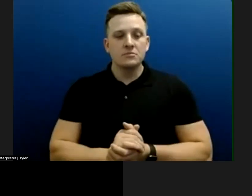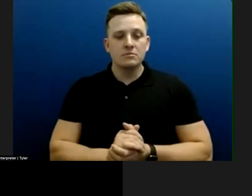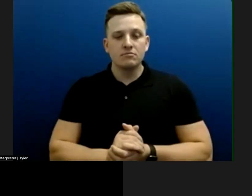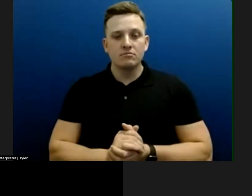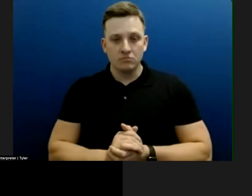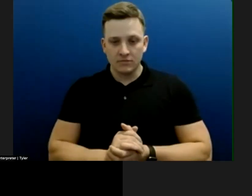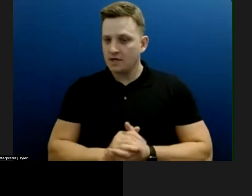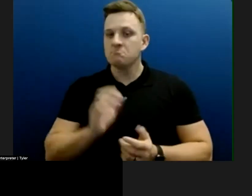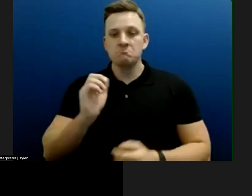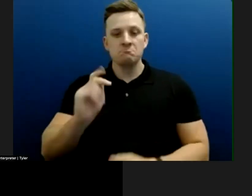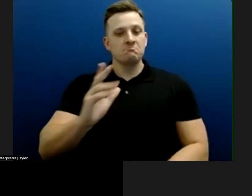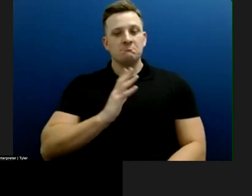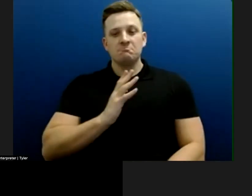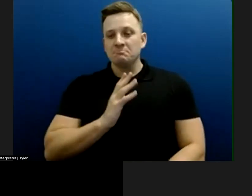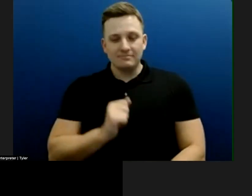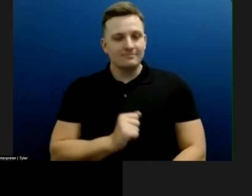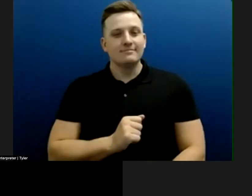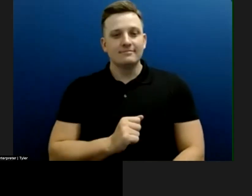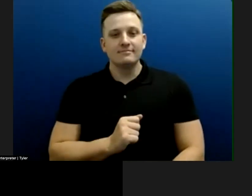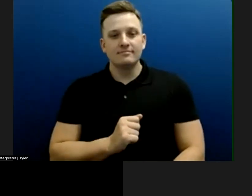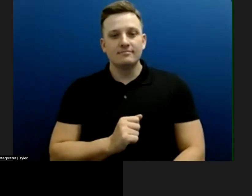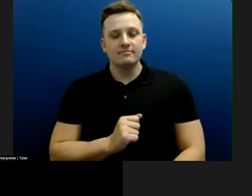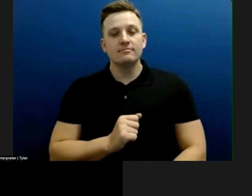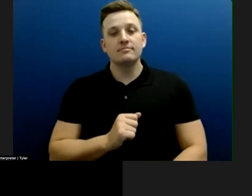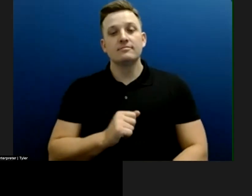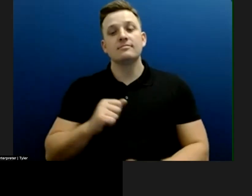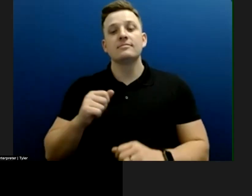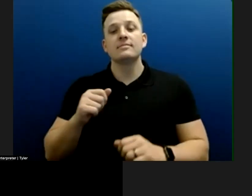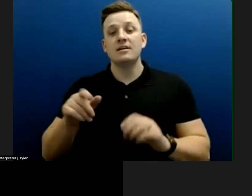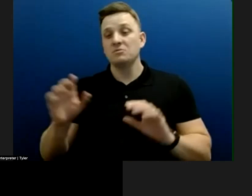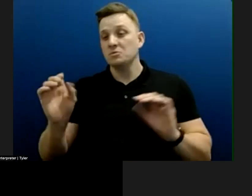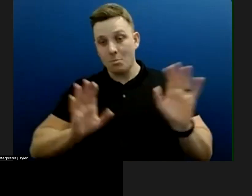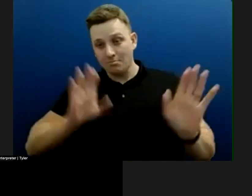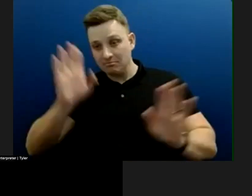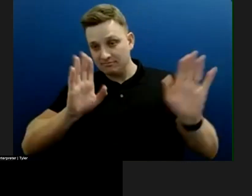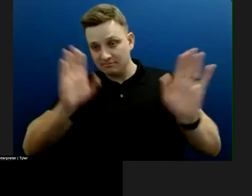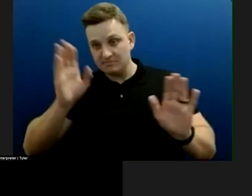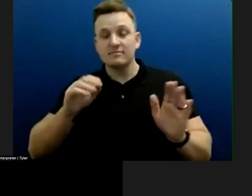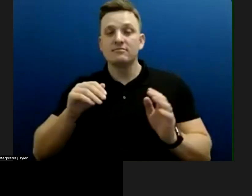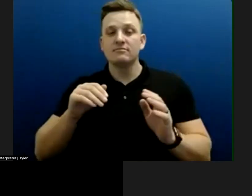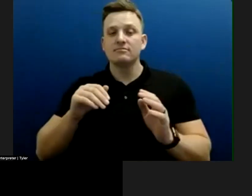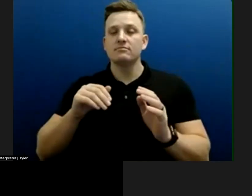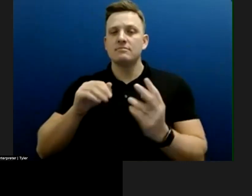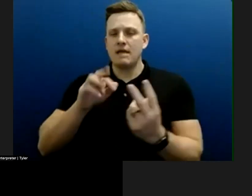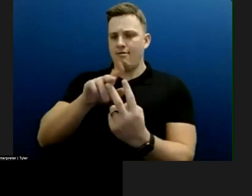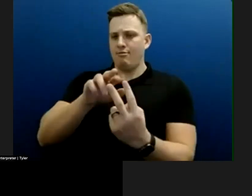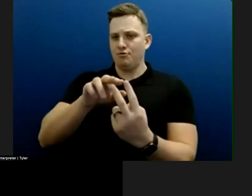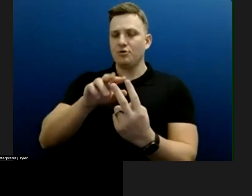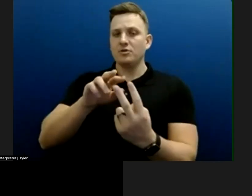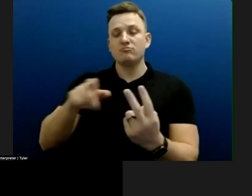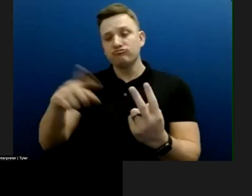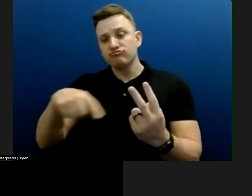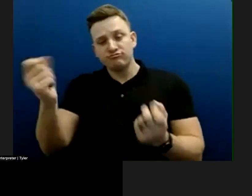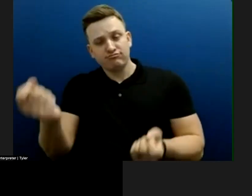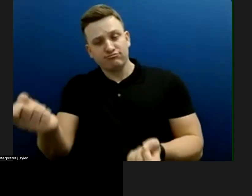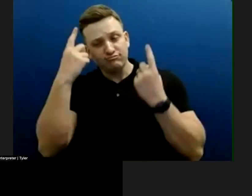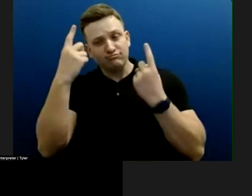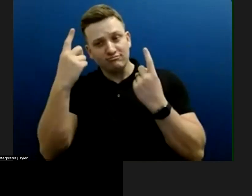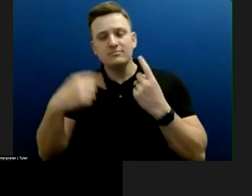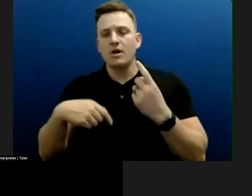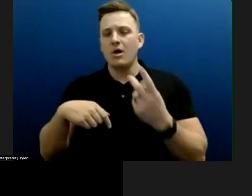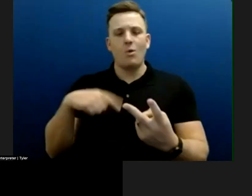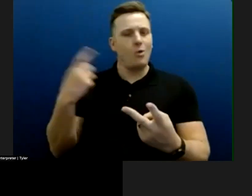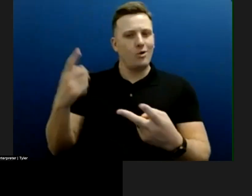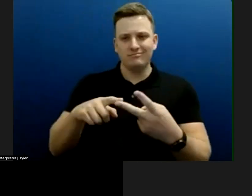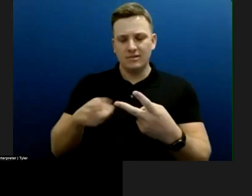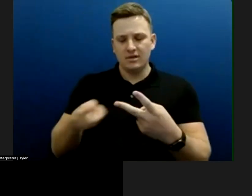that's fine. That either means it's all making absolute perfect sense, or I've completely confused